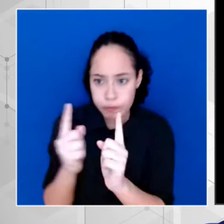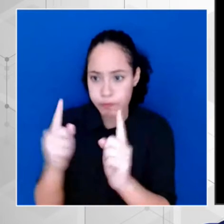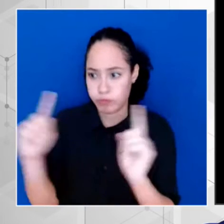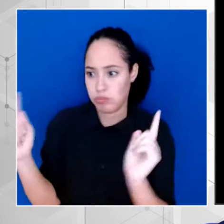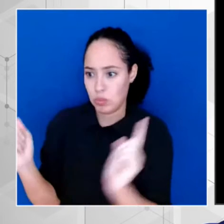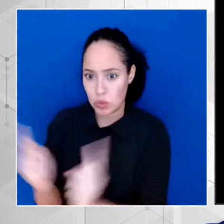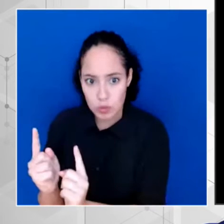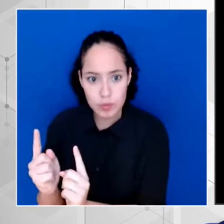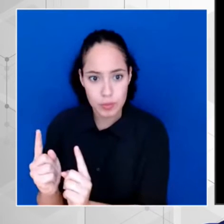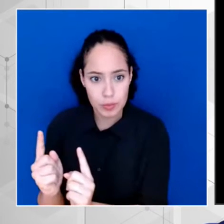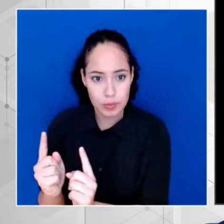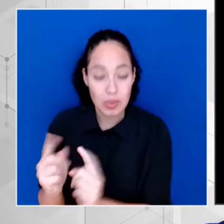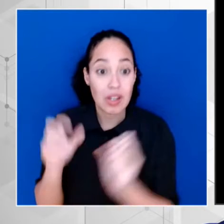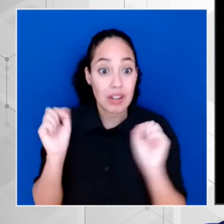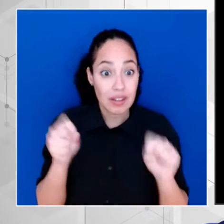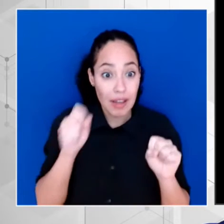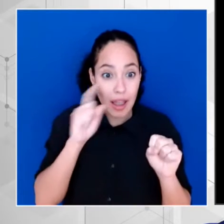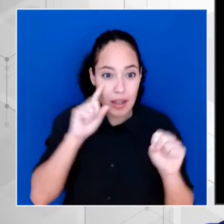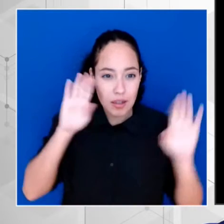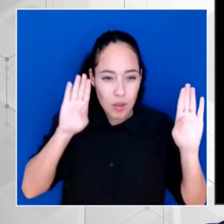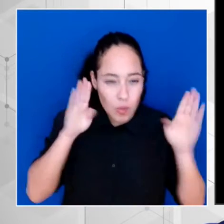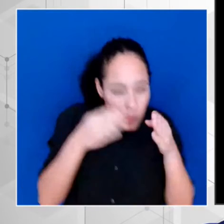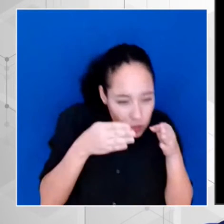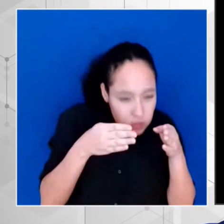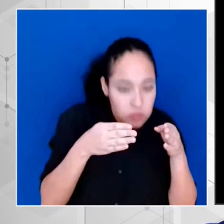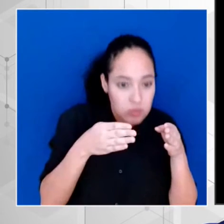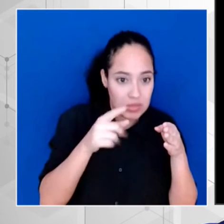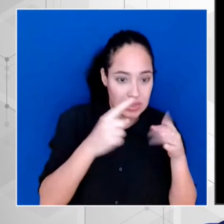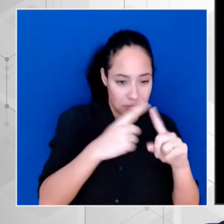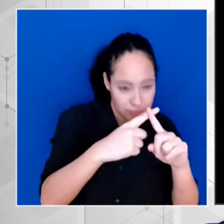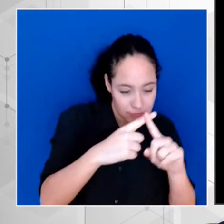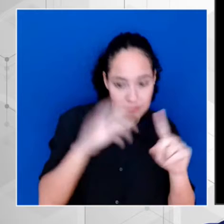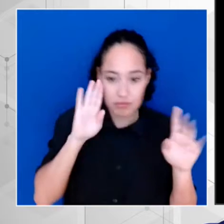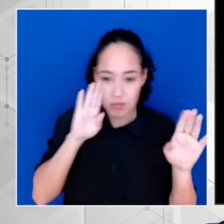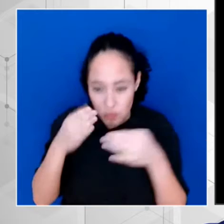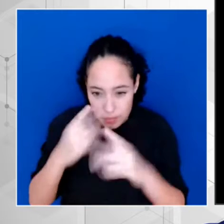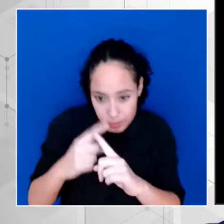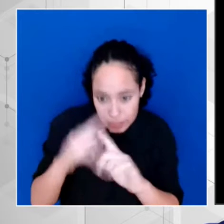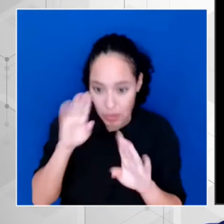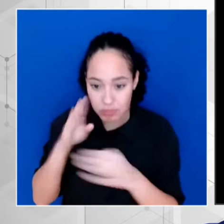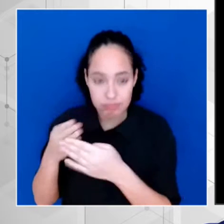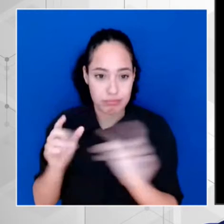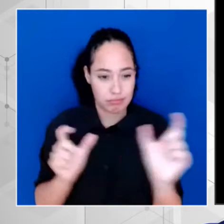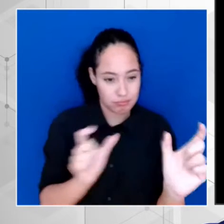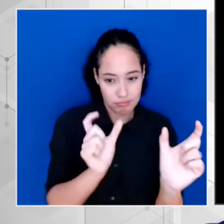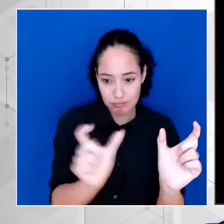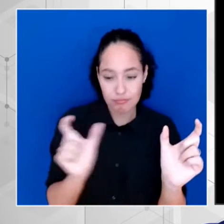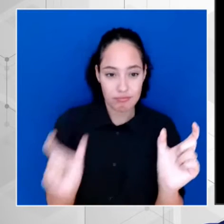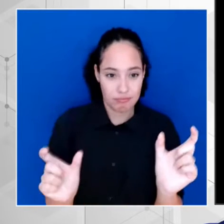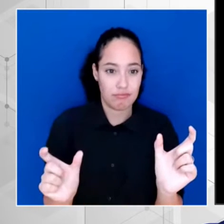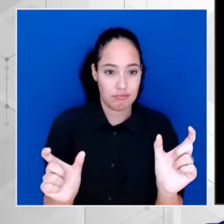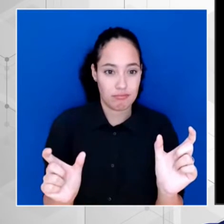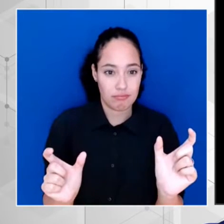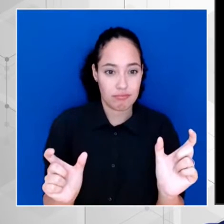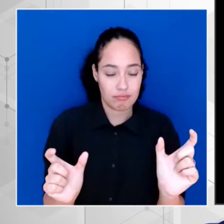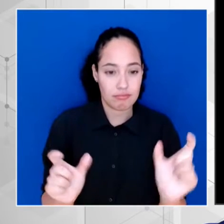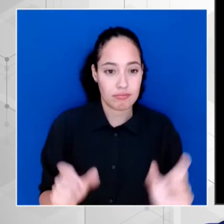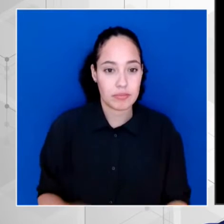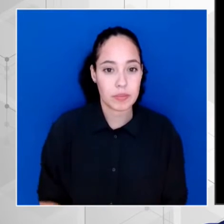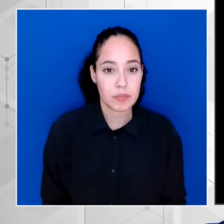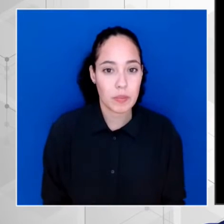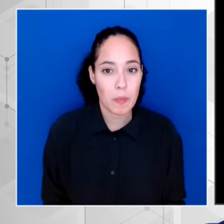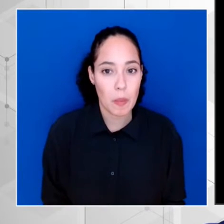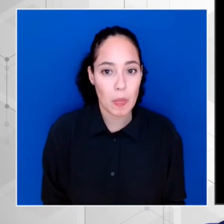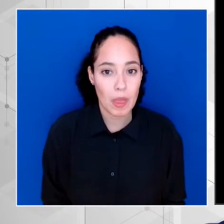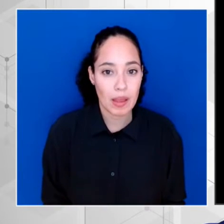have several equally important features, definitely reconsider the UI structure. I know it's hard